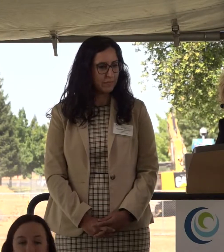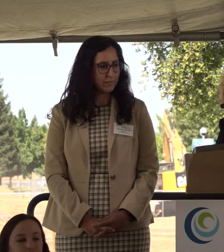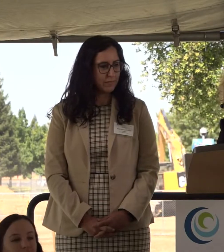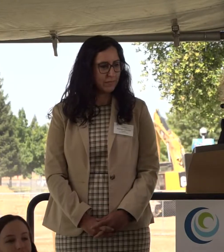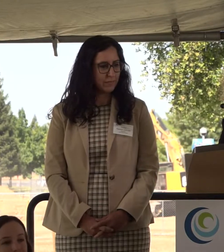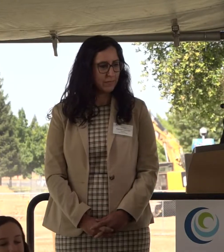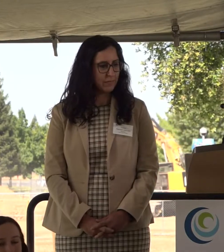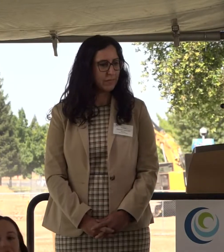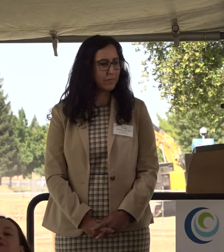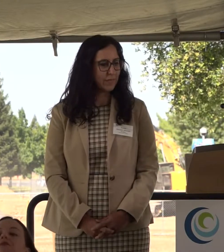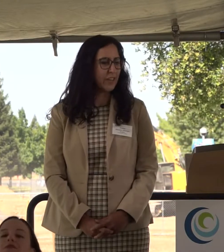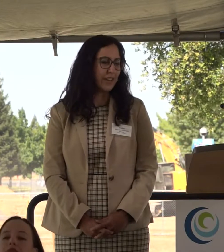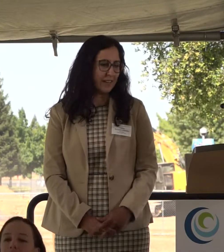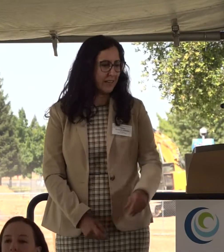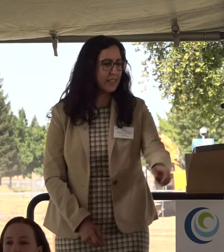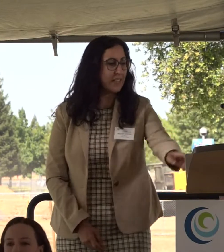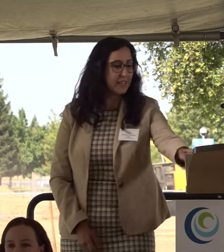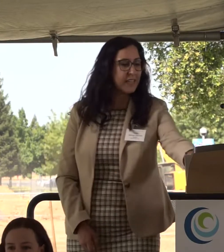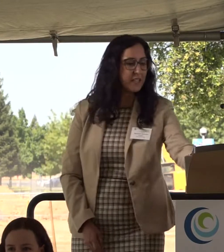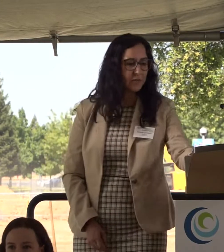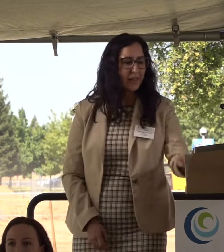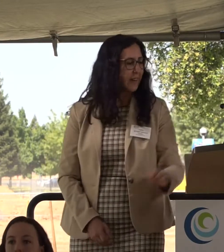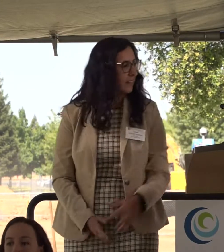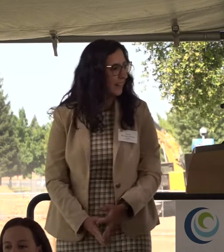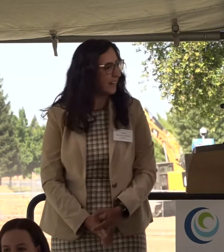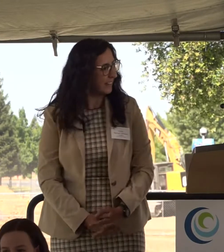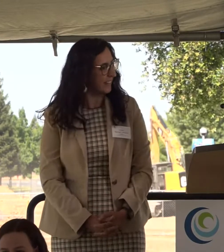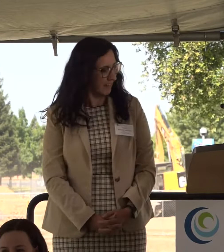words. And we have,